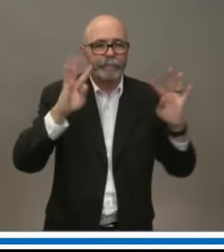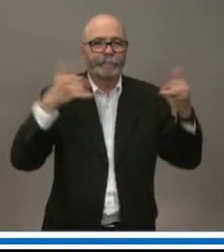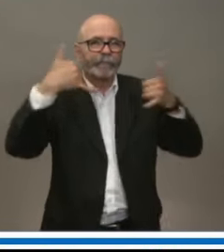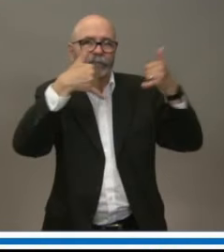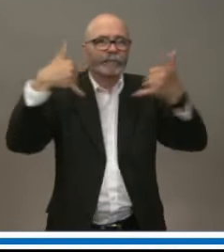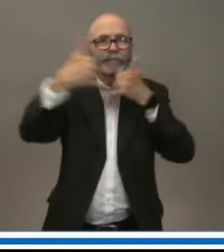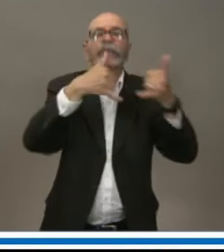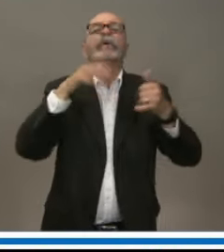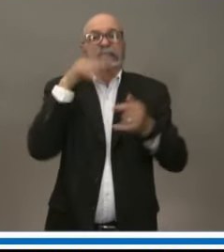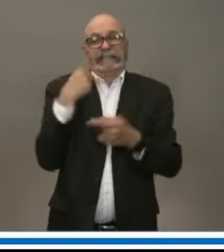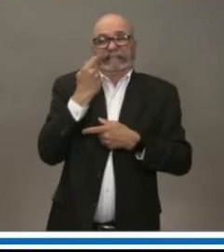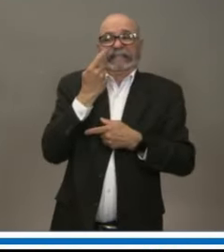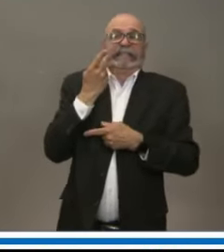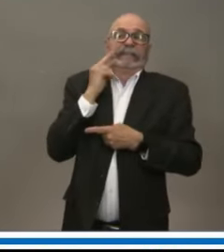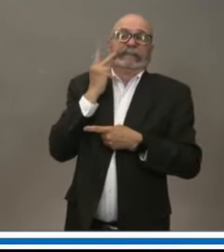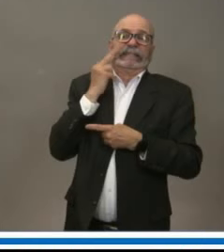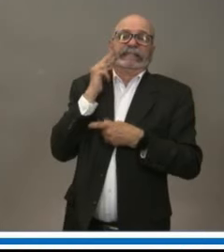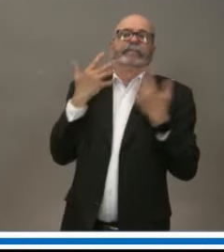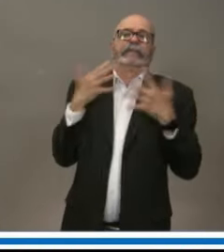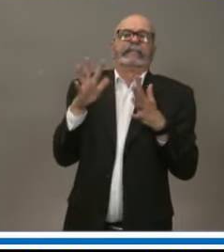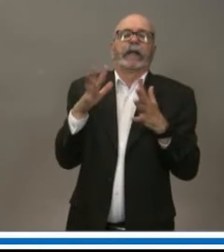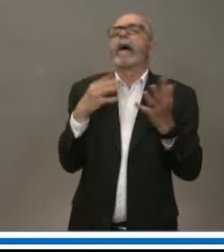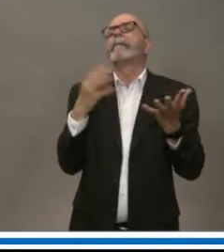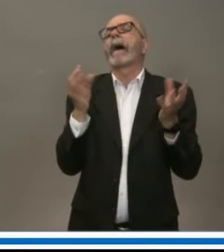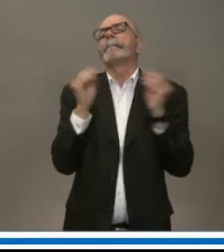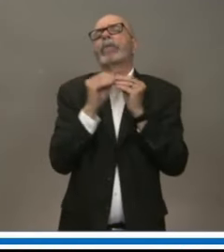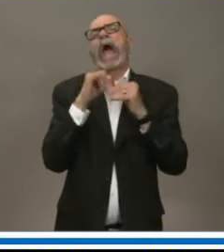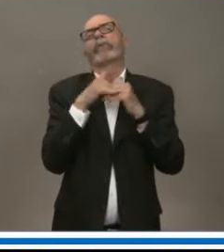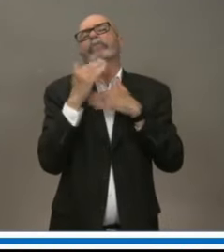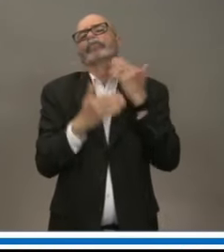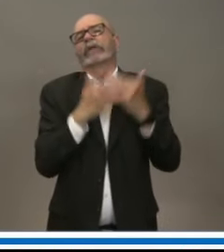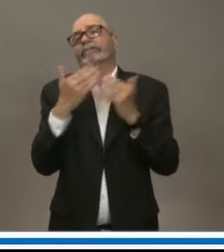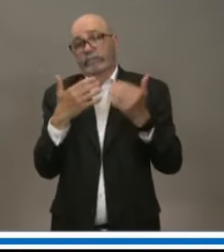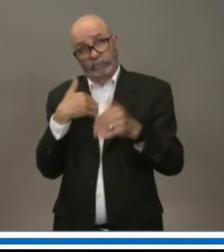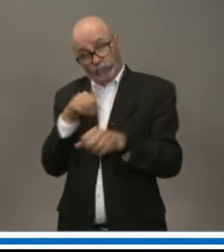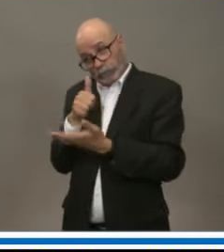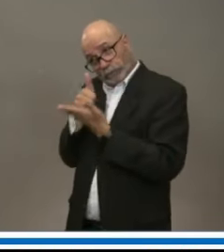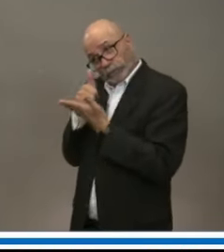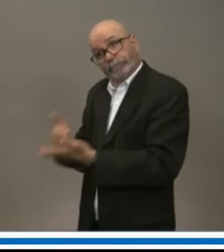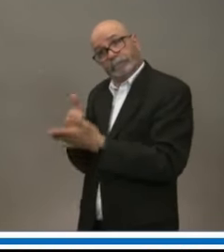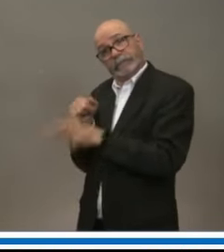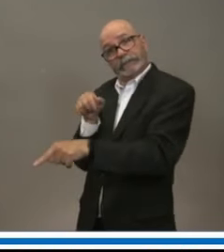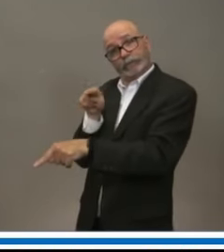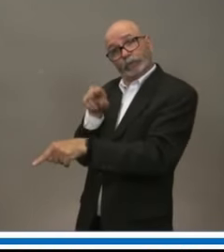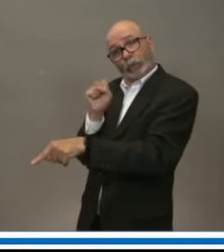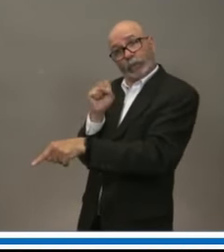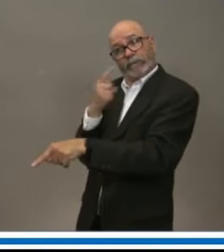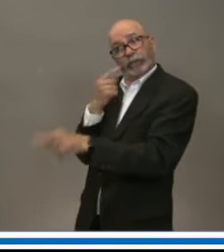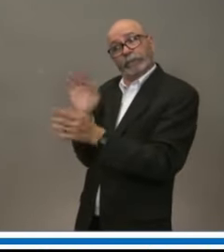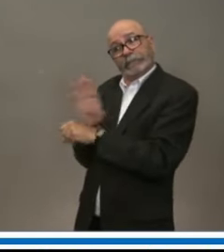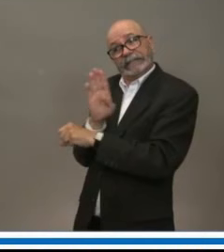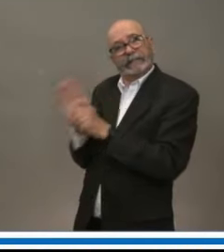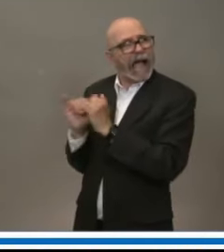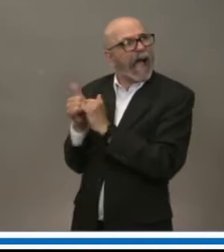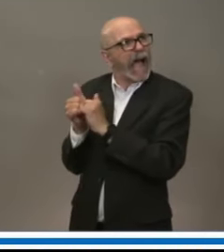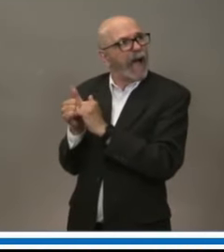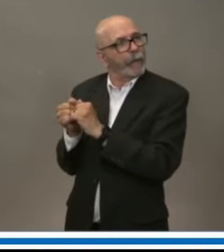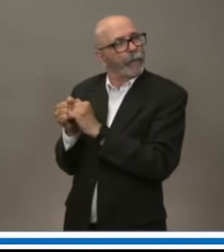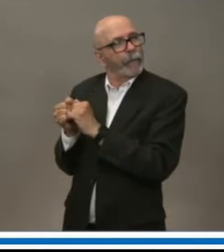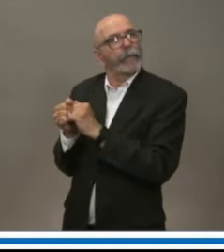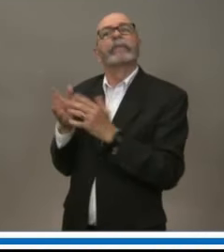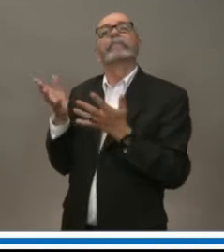that works for Nova Scotia individuals and businesses, and look at how can we best